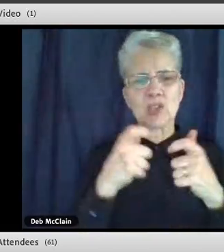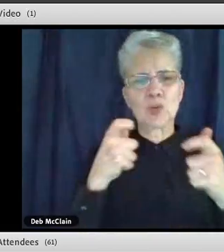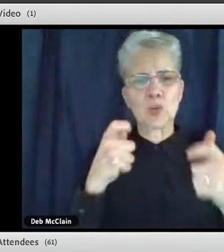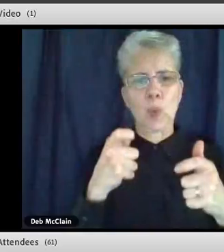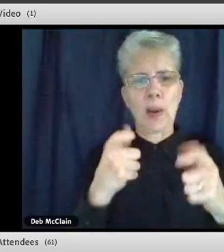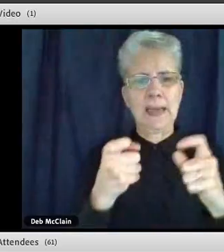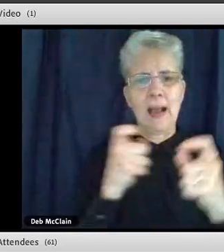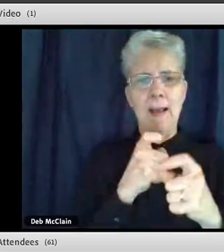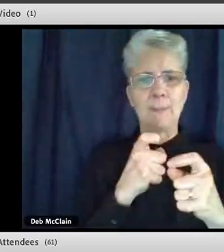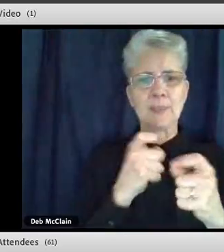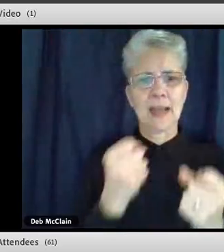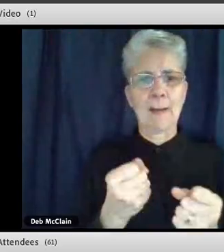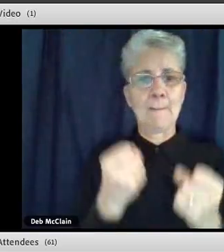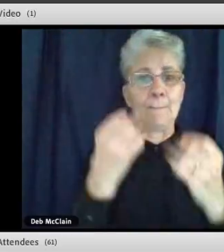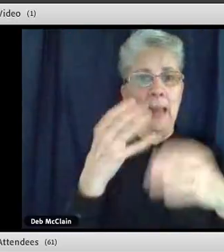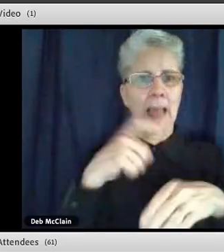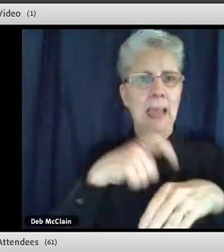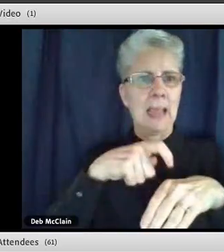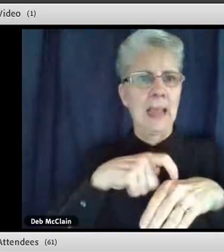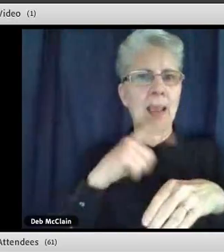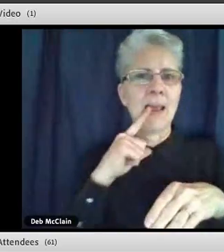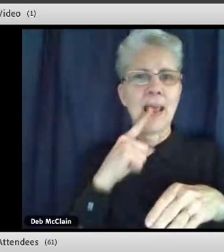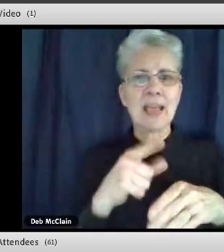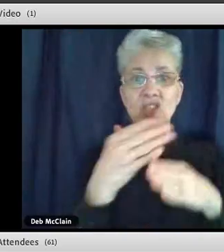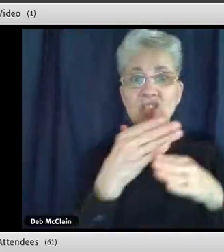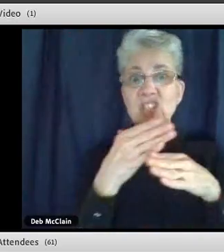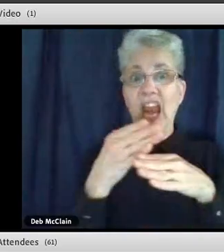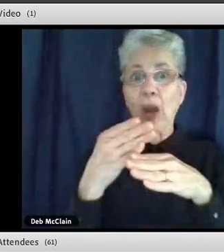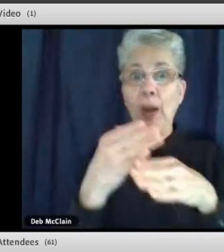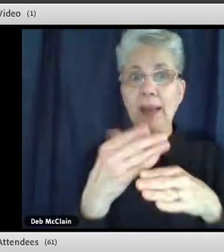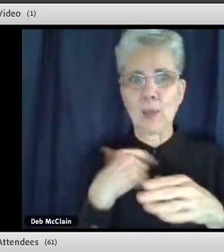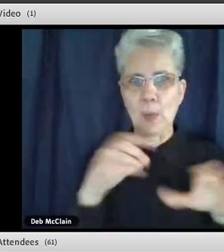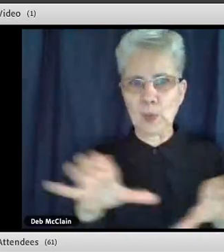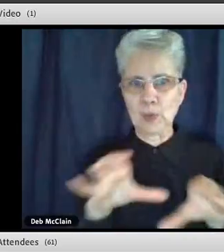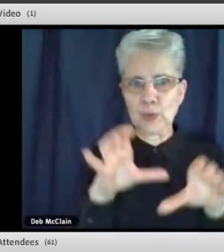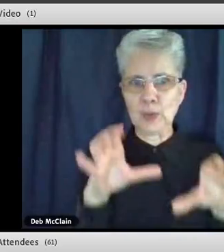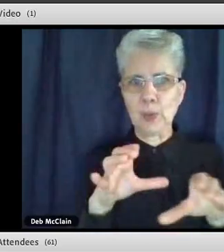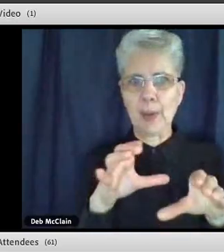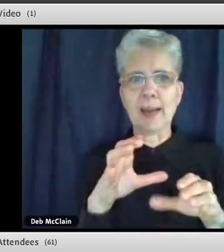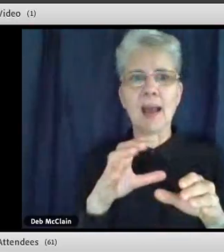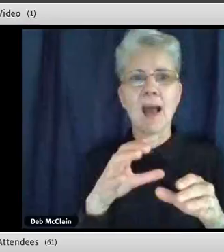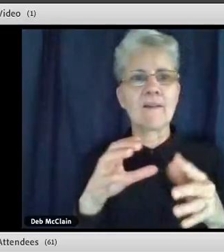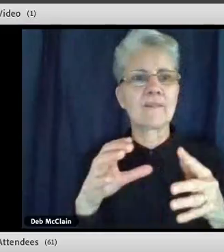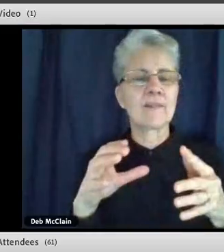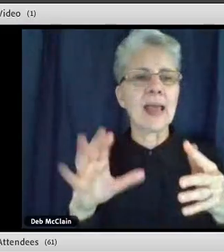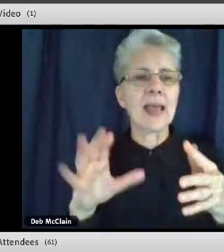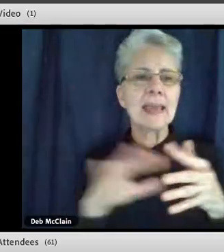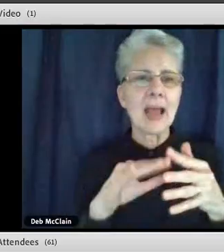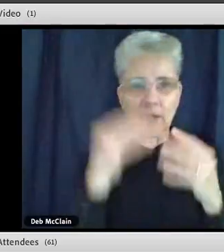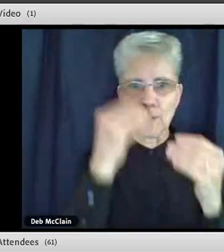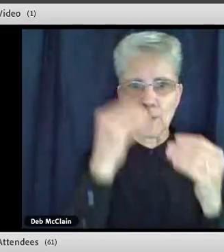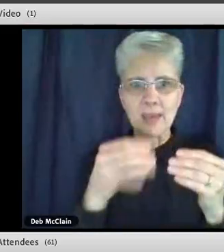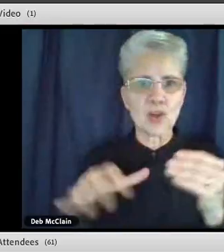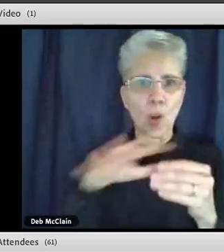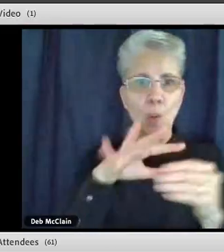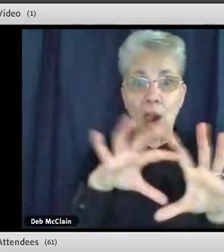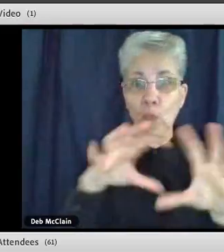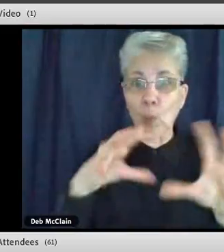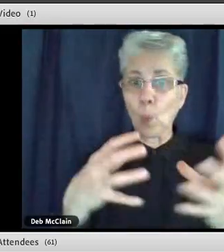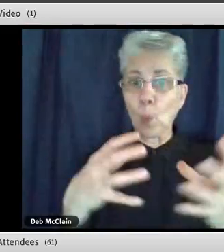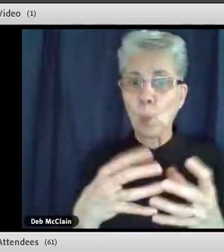of, in the amount of sharing that we were doing of catalog information around the world, so internationally. So it made it